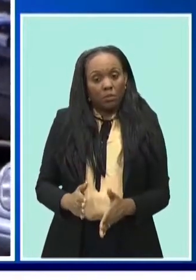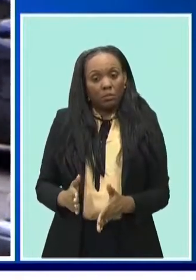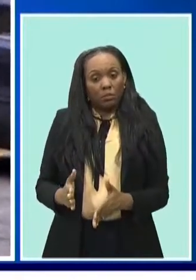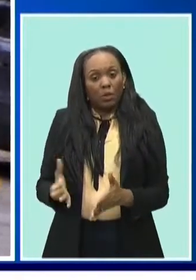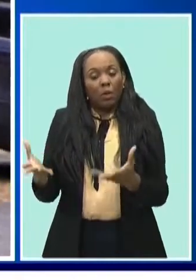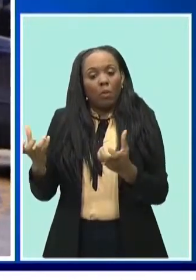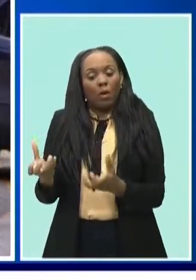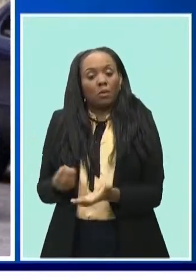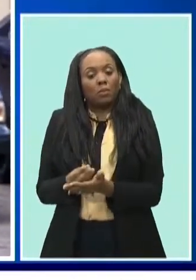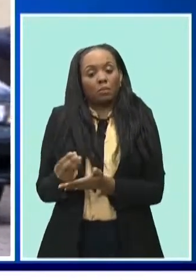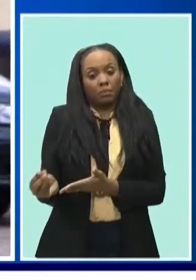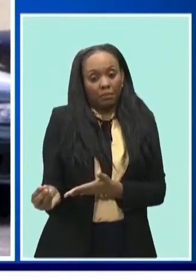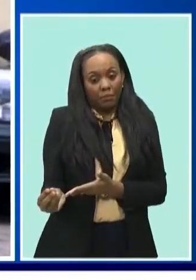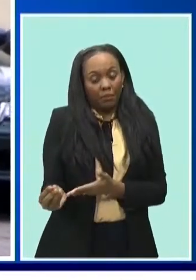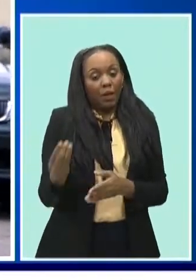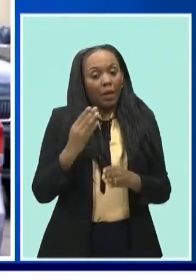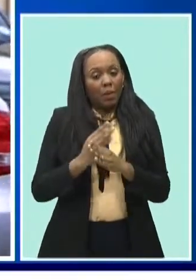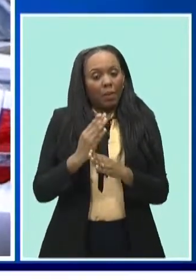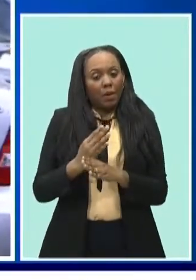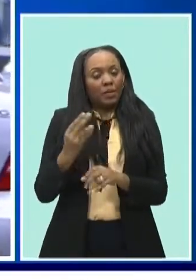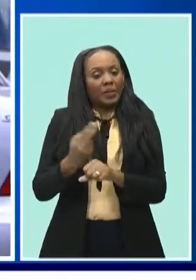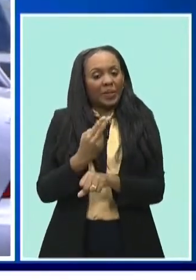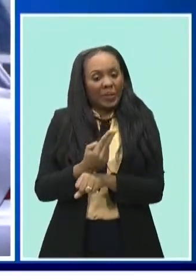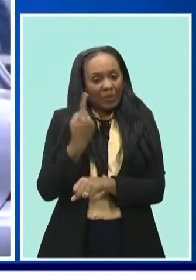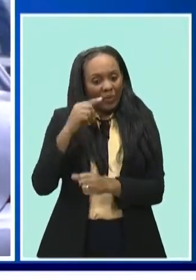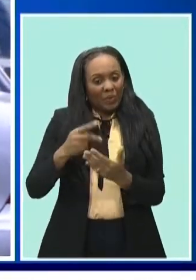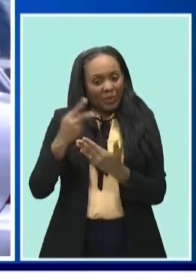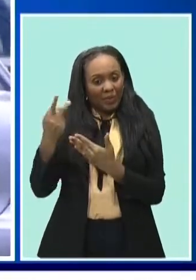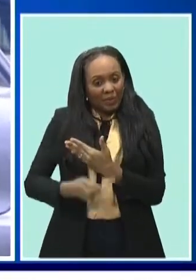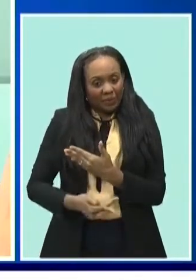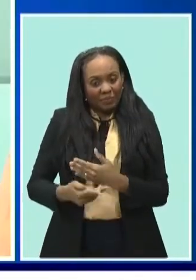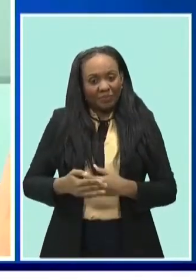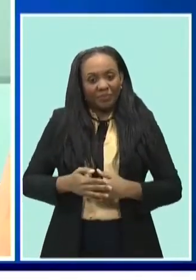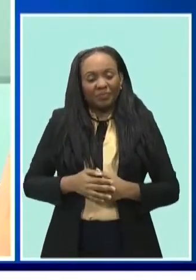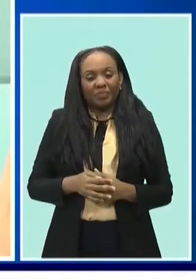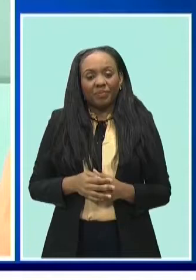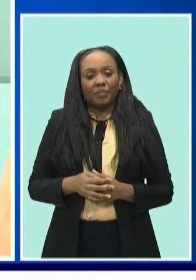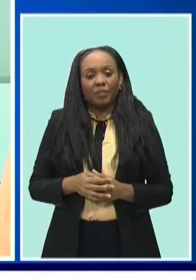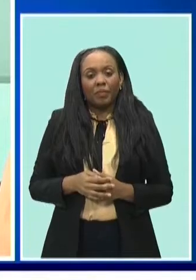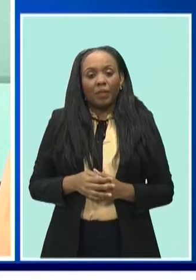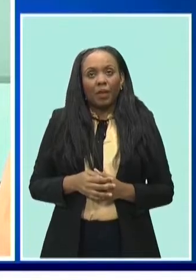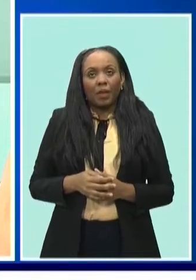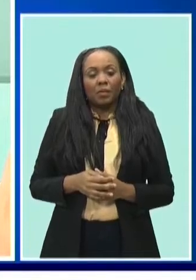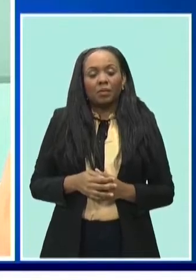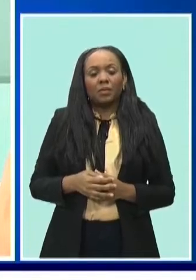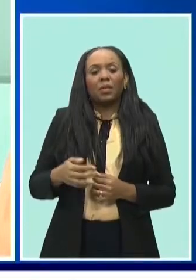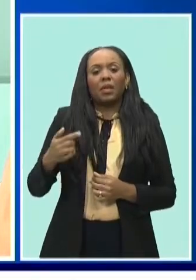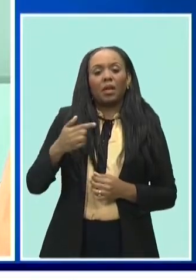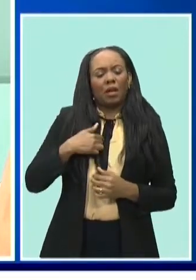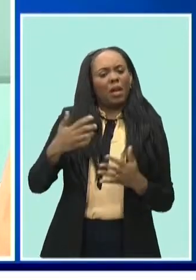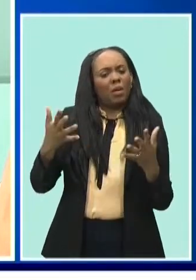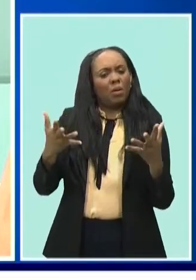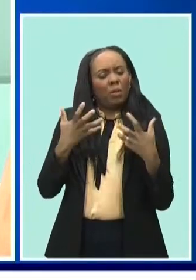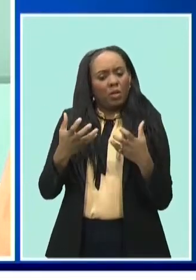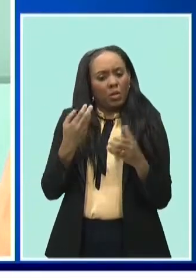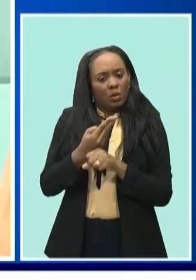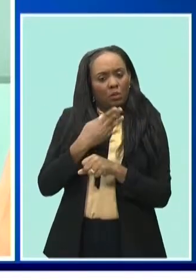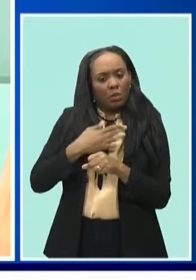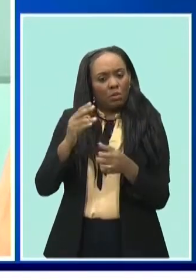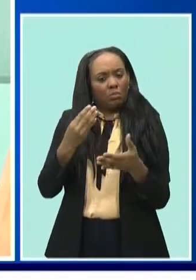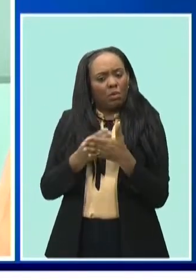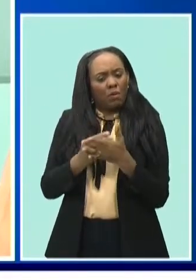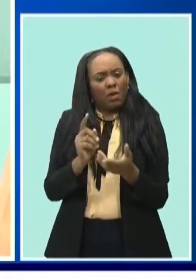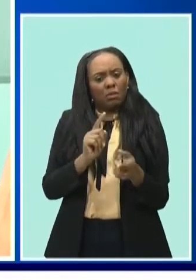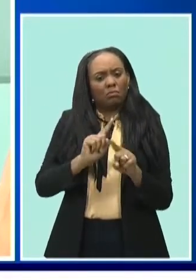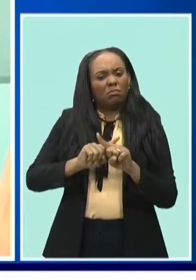by purchasing duty-free buses to use in the program. I had originally planned to take the package and do it in another form.